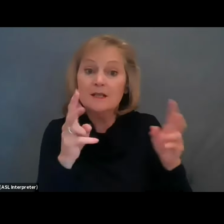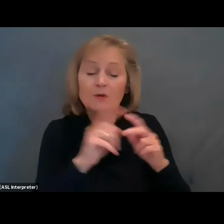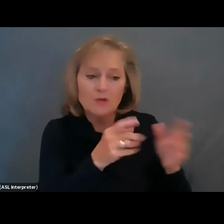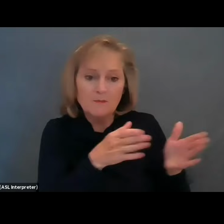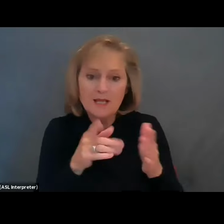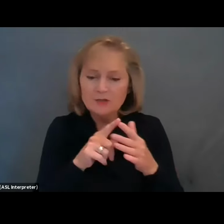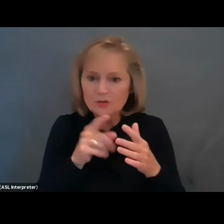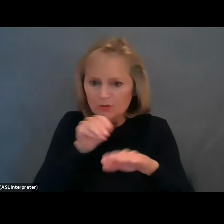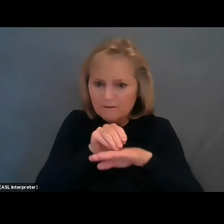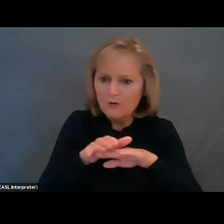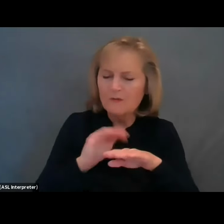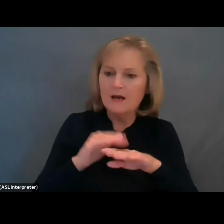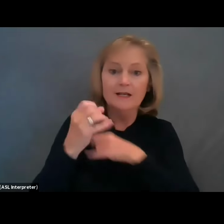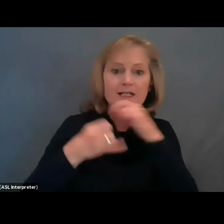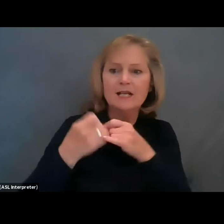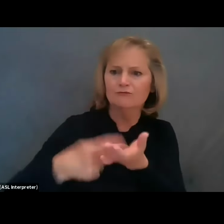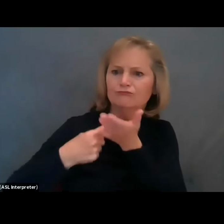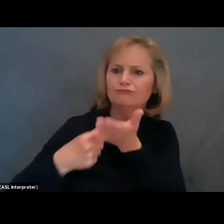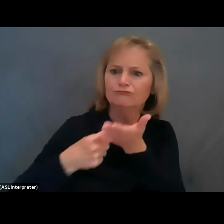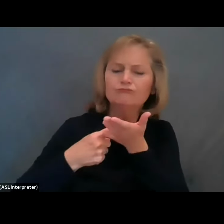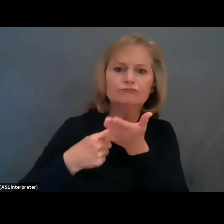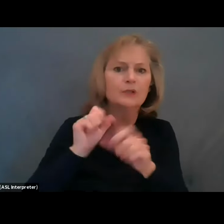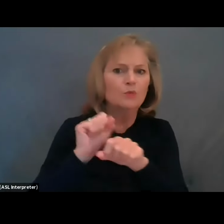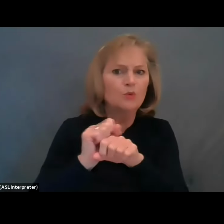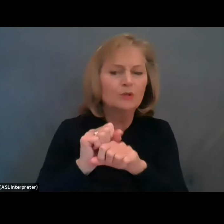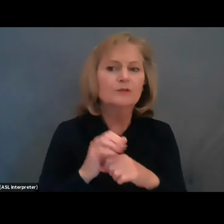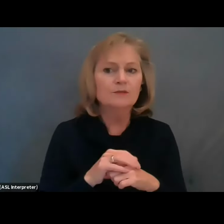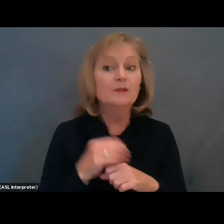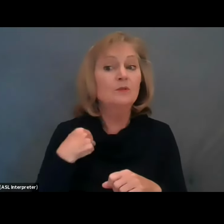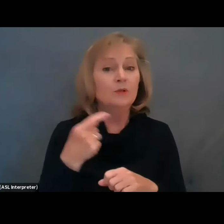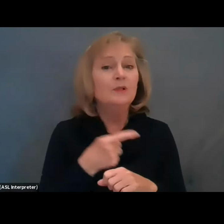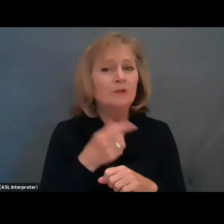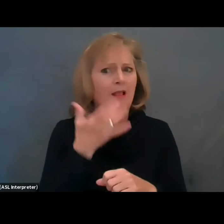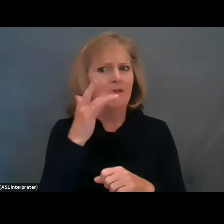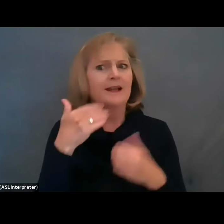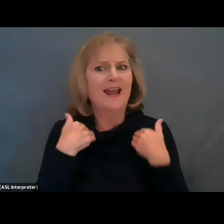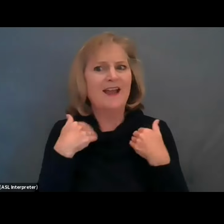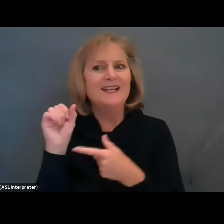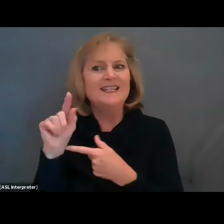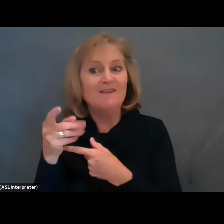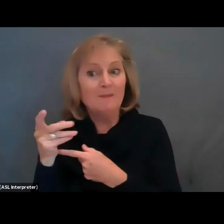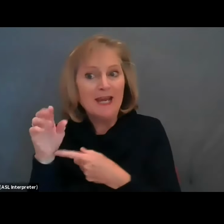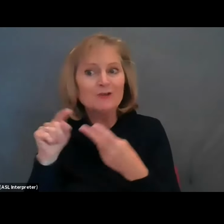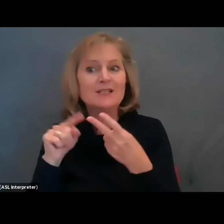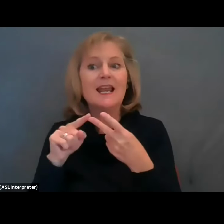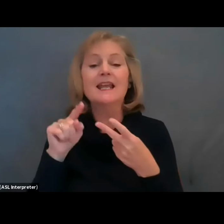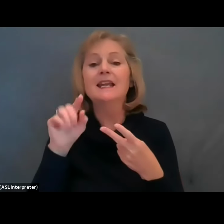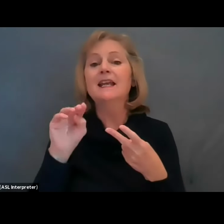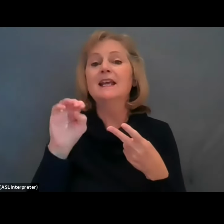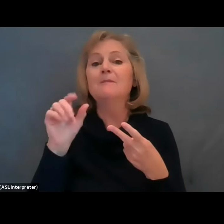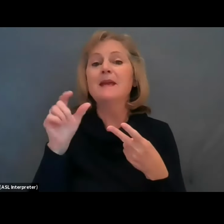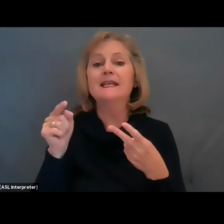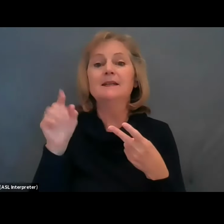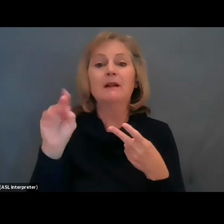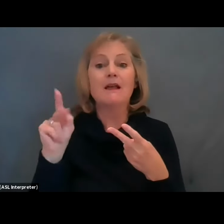to inform our international dialogue and advocacy efforts. We were lucky to have Stephen Meyers and Megan McCloskey working with